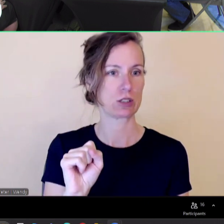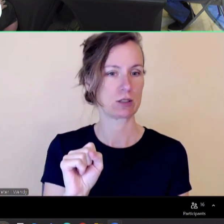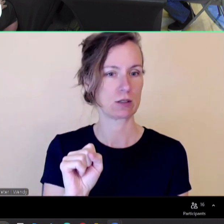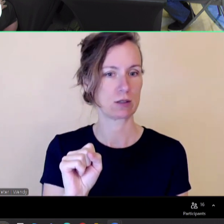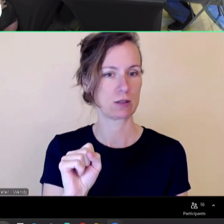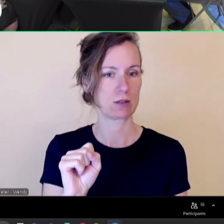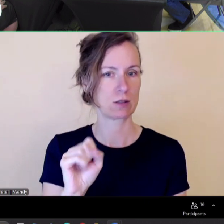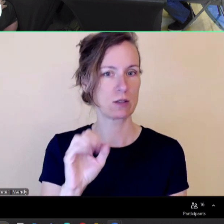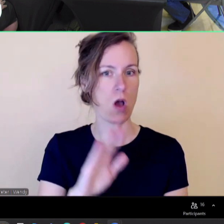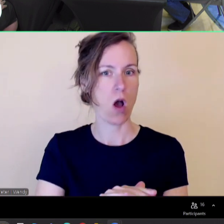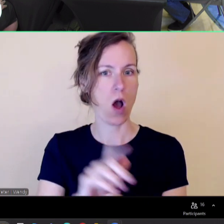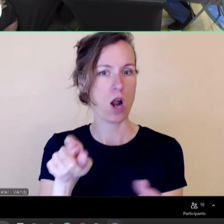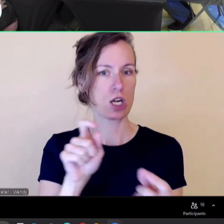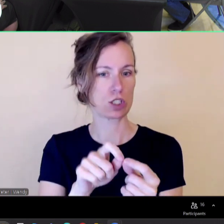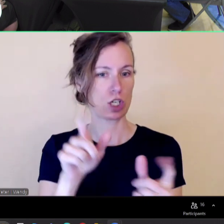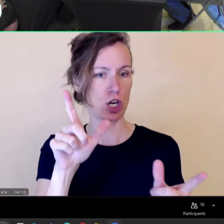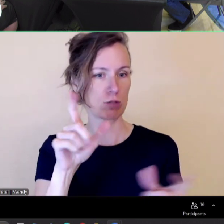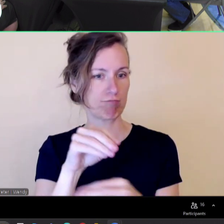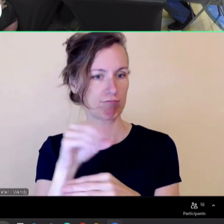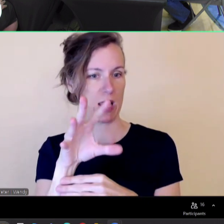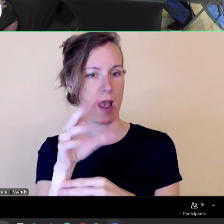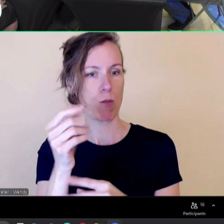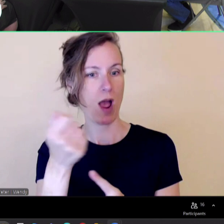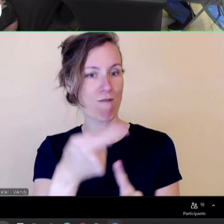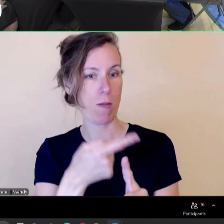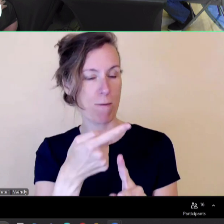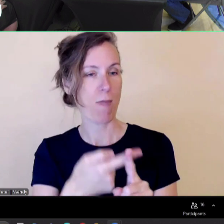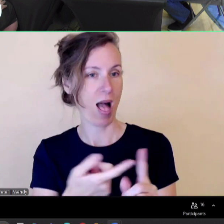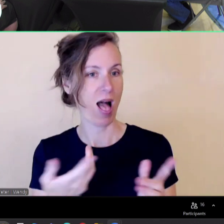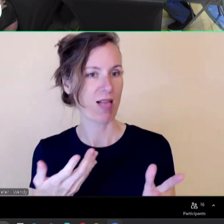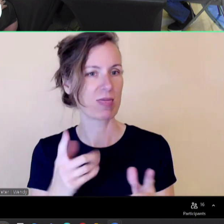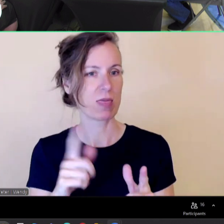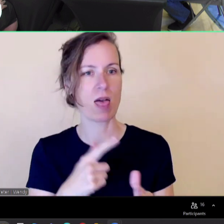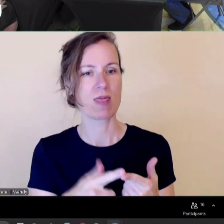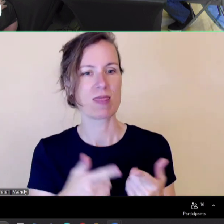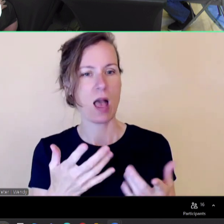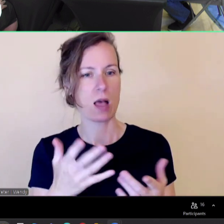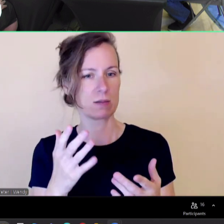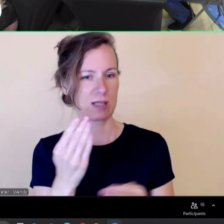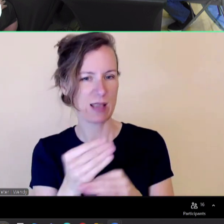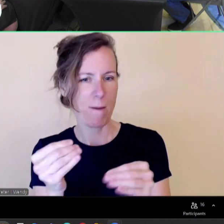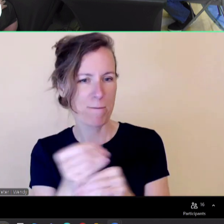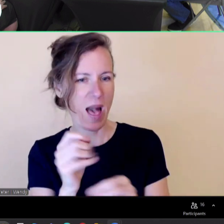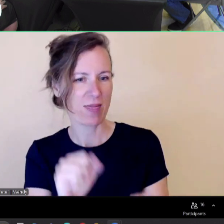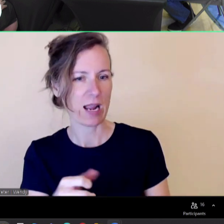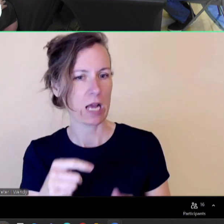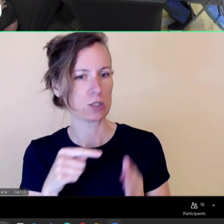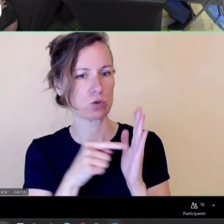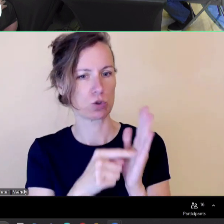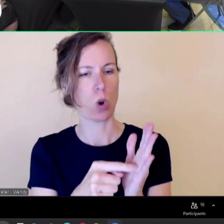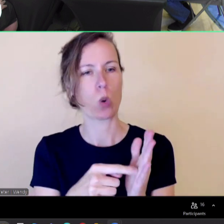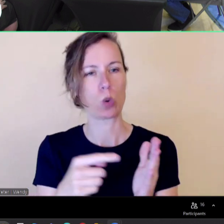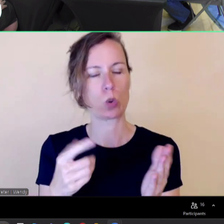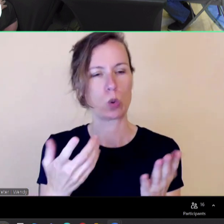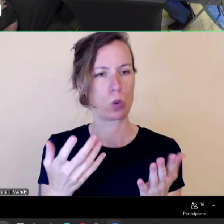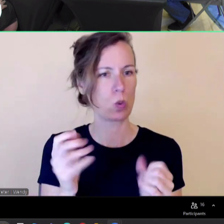then there's math that I could show you. I think that's the easiest way to do it, candidly. I could run some scenarios right now,